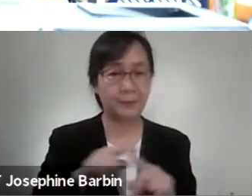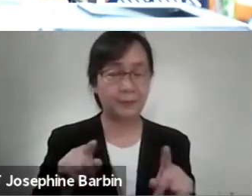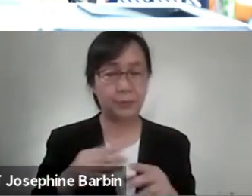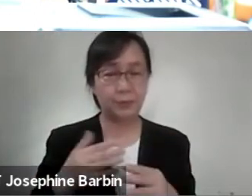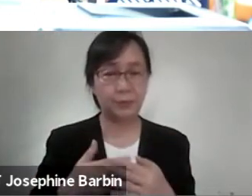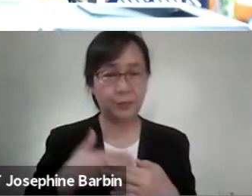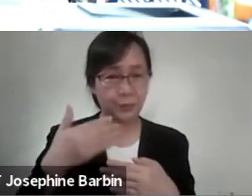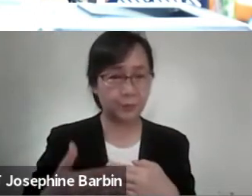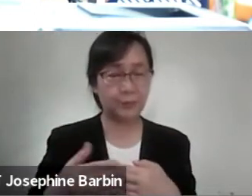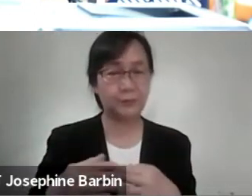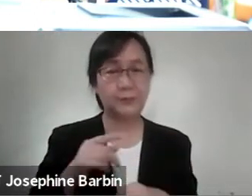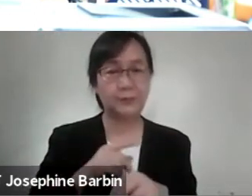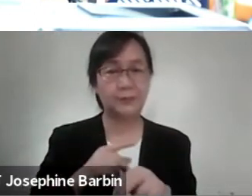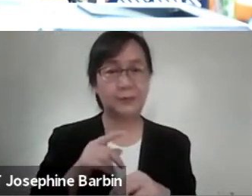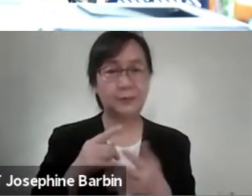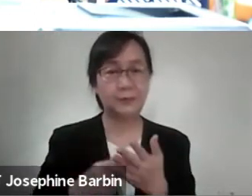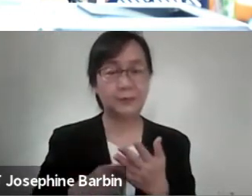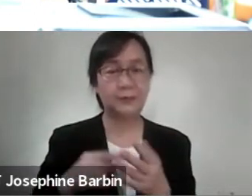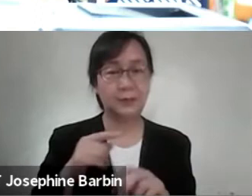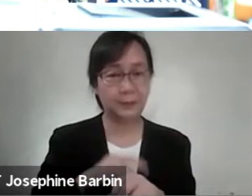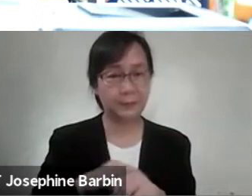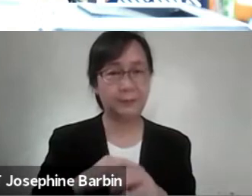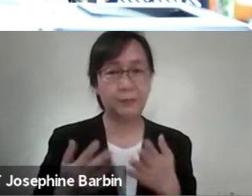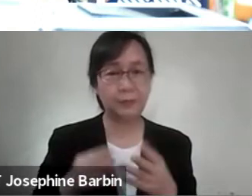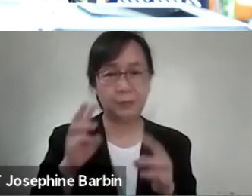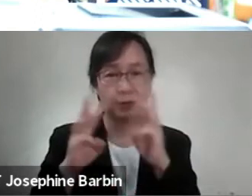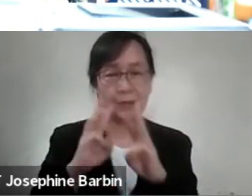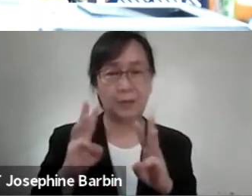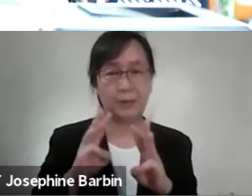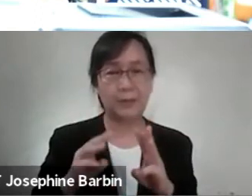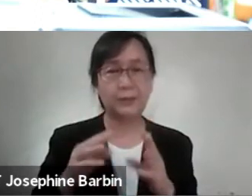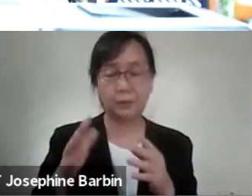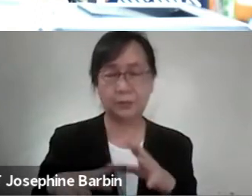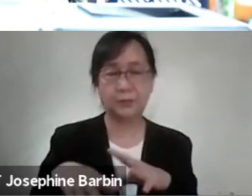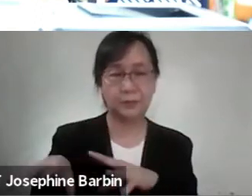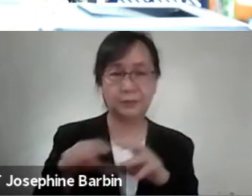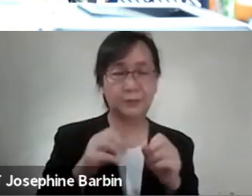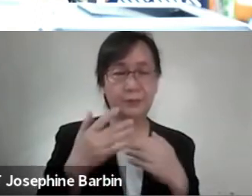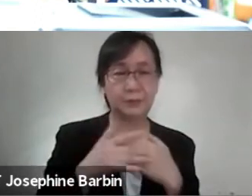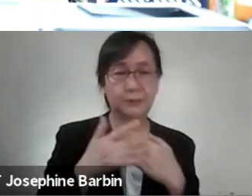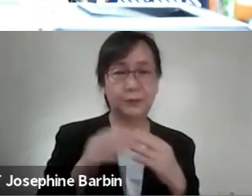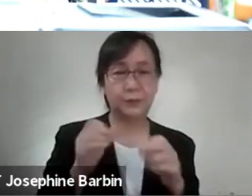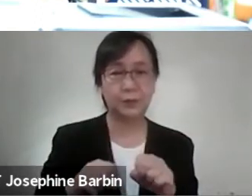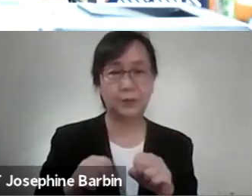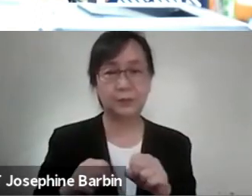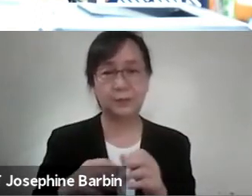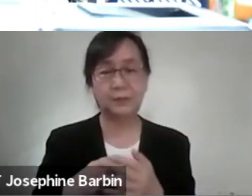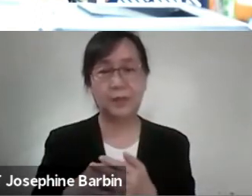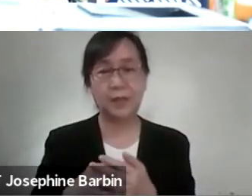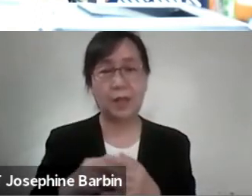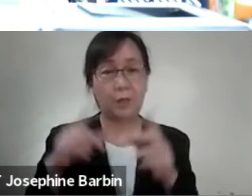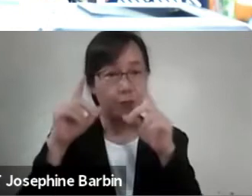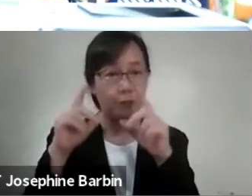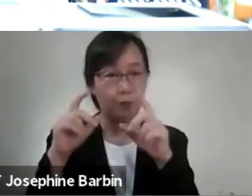the discussion time, we worry that some of you might need to leave early. So it's the photo session time.